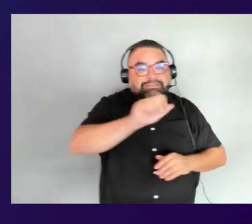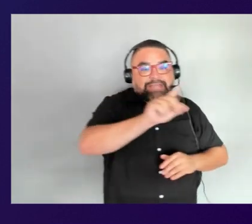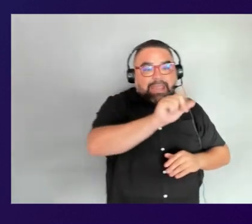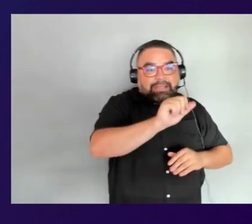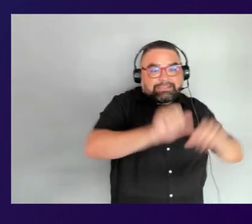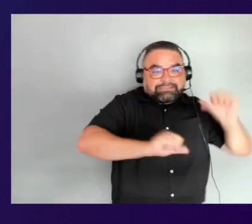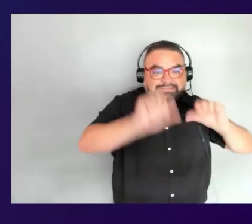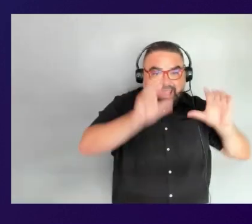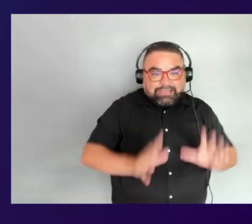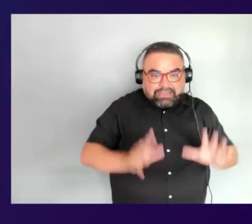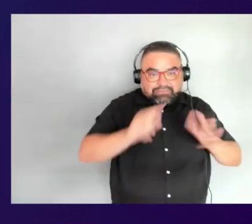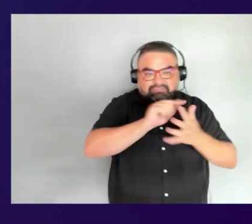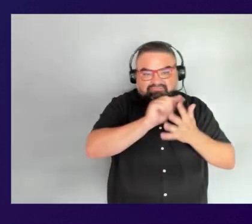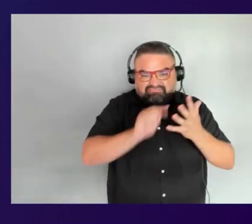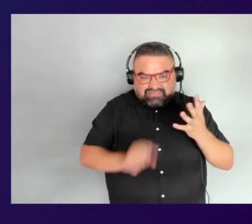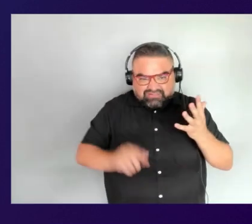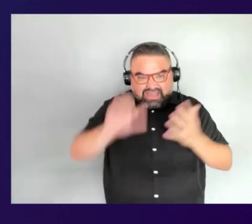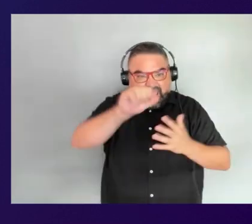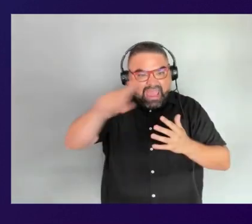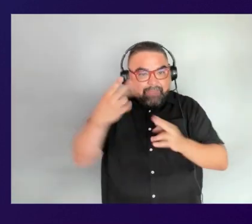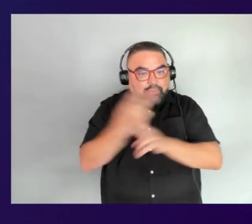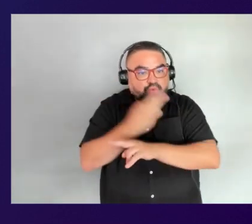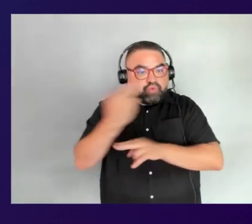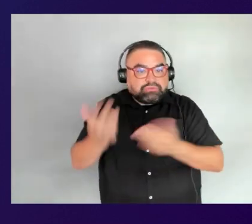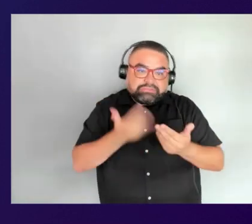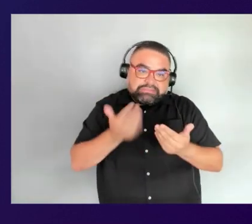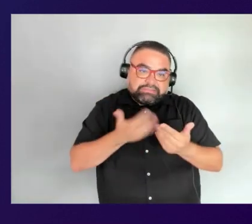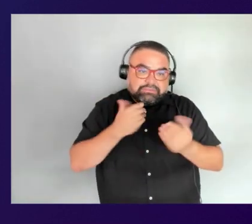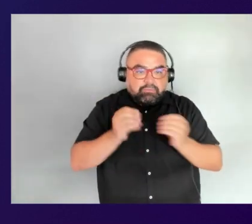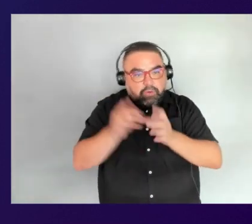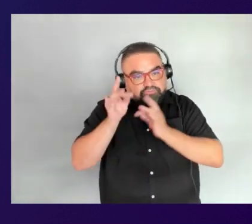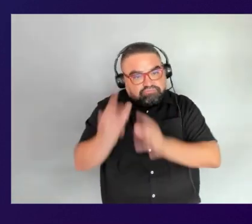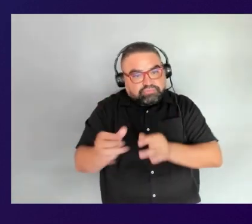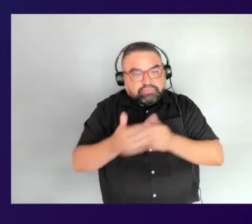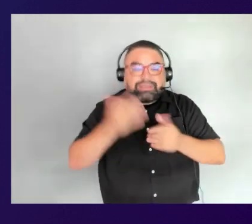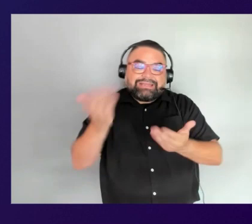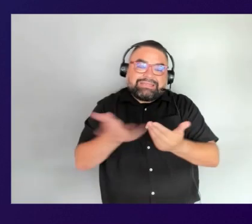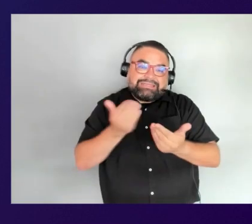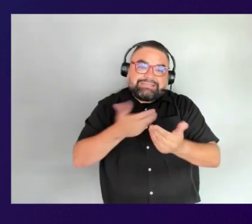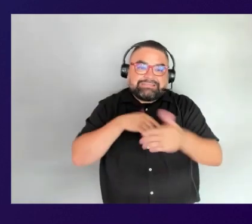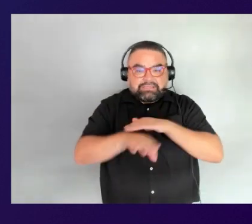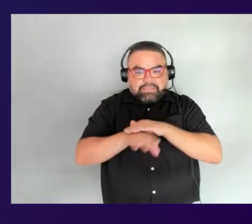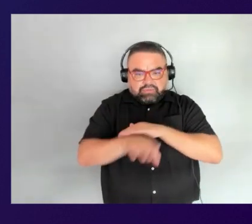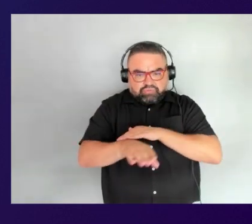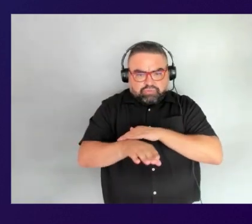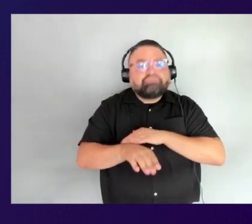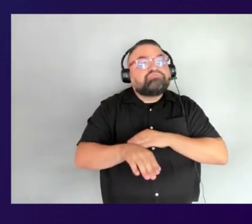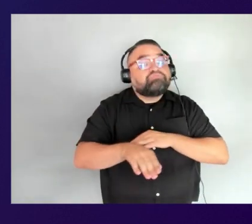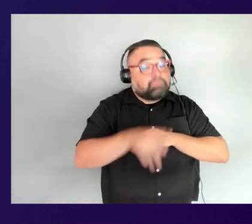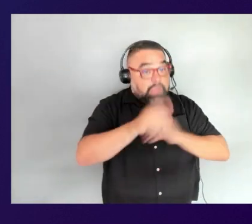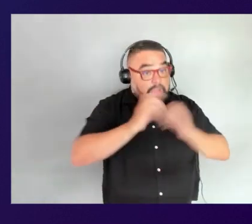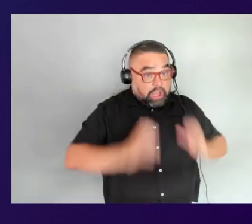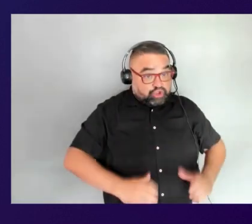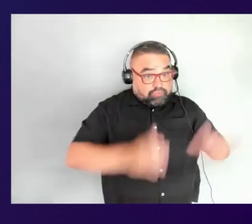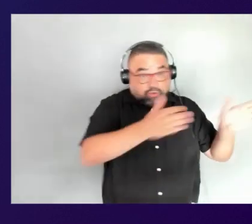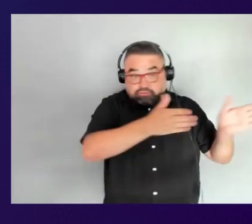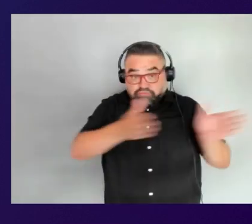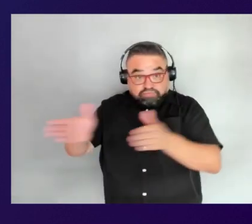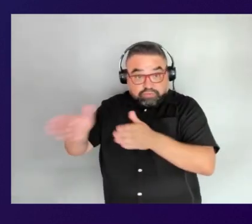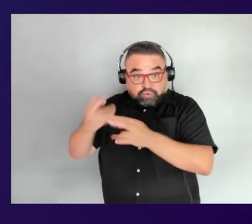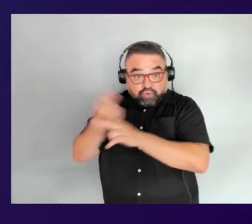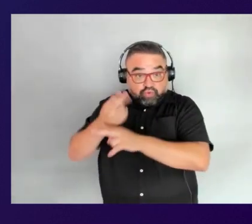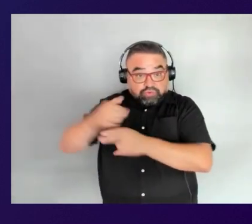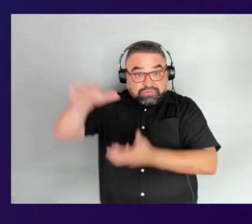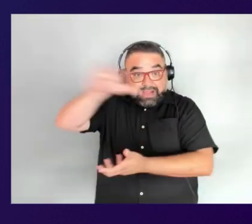out these applications quickly and have shared file storage easily accessible. And when these customers move to the cloud, they want to use fully